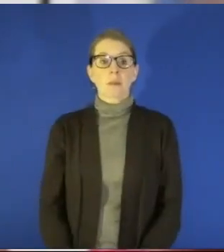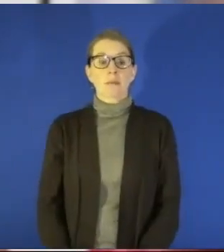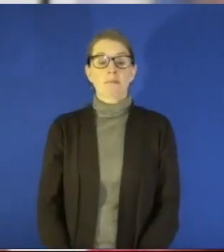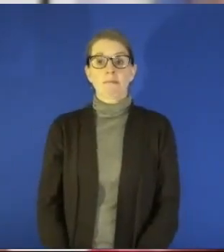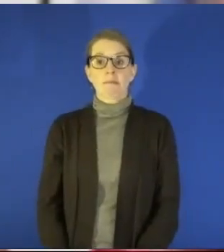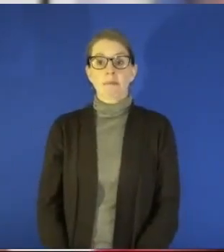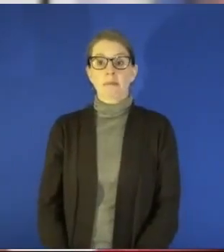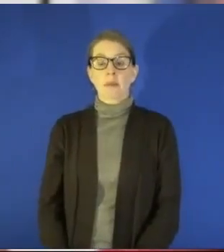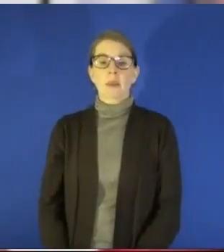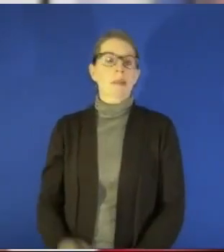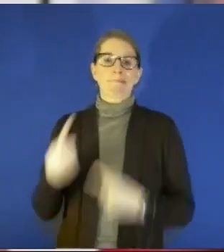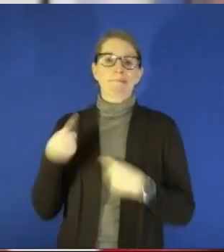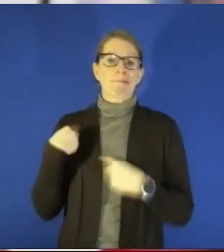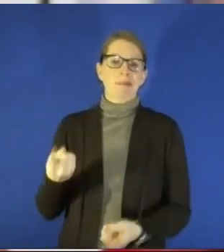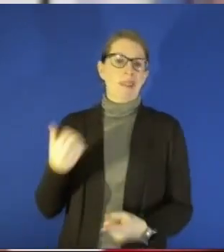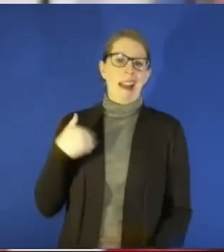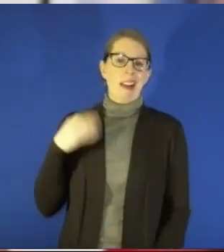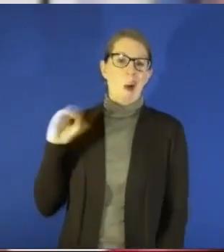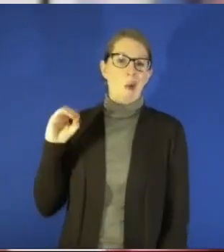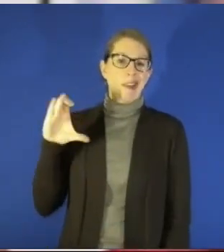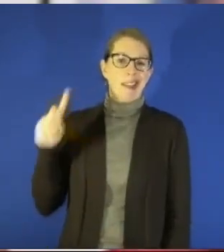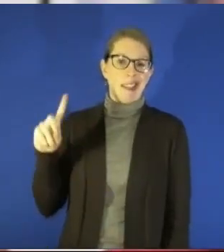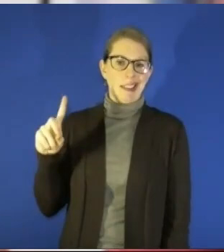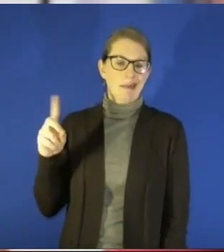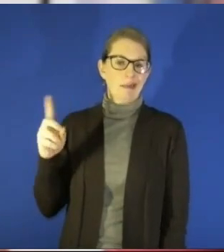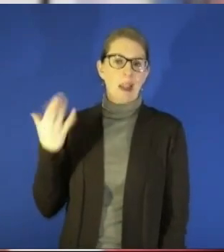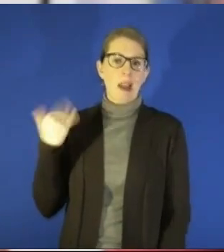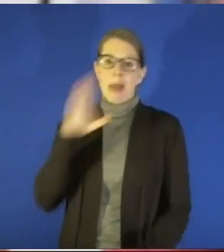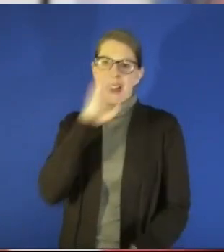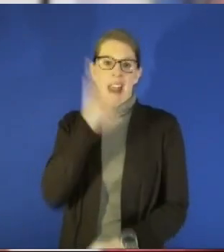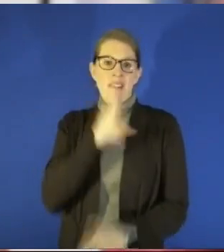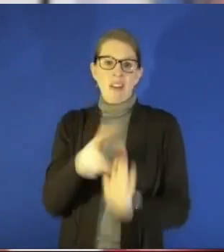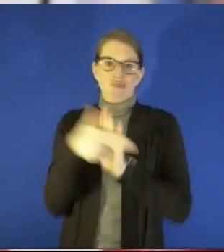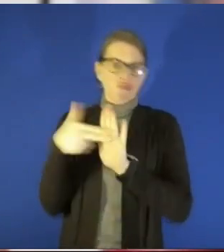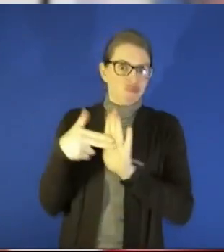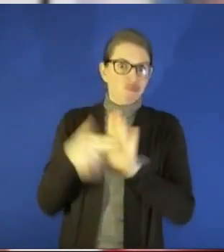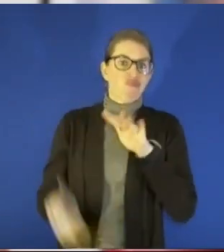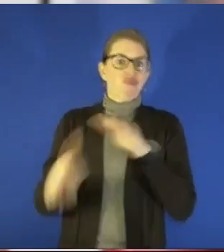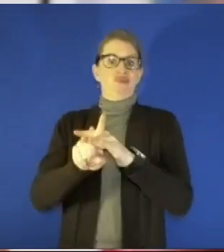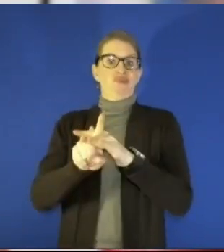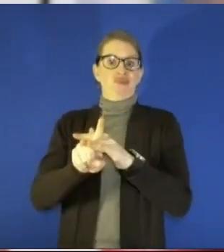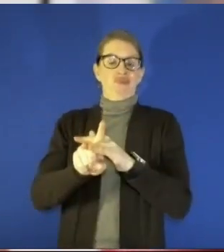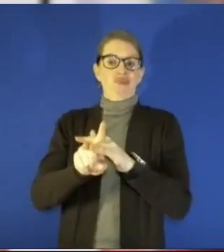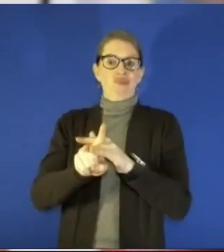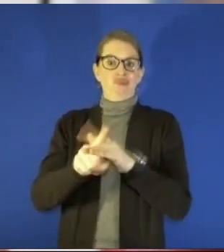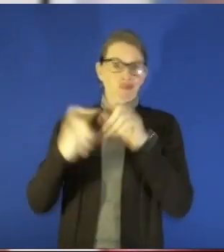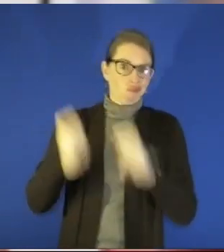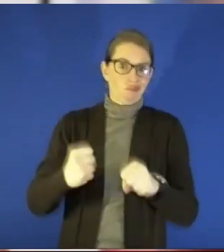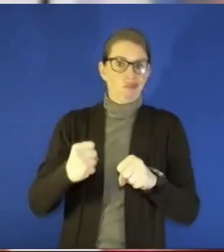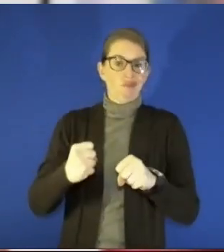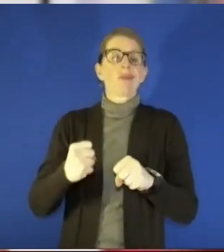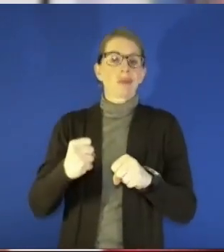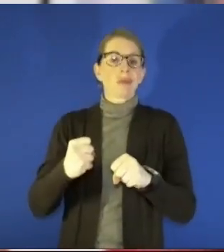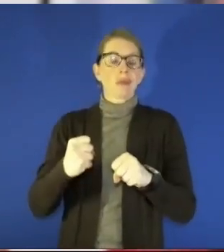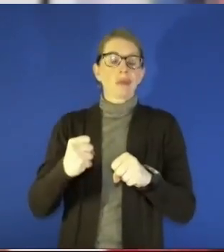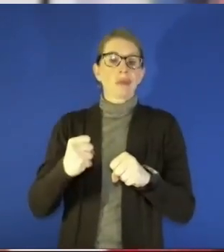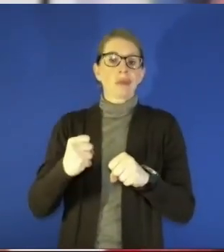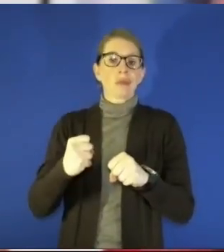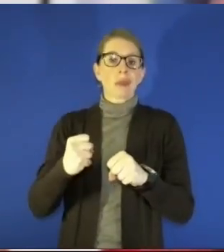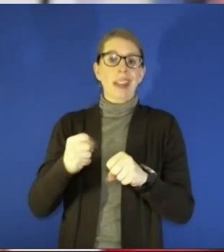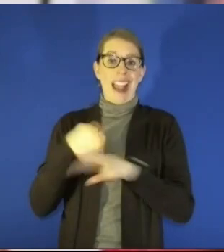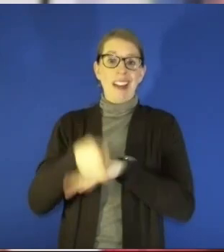always had OCD, but it never represented itself or showed itself in the form that it was showing